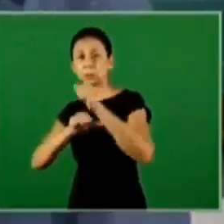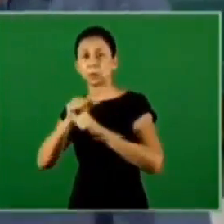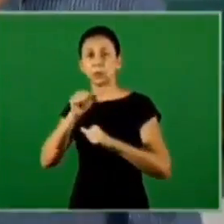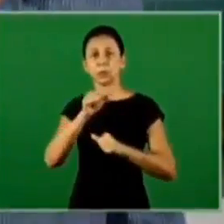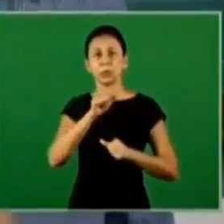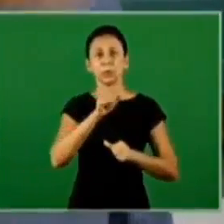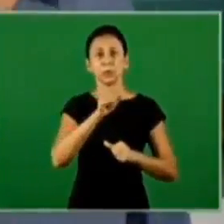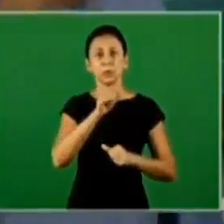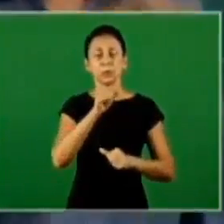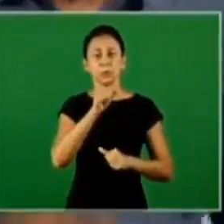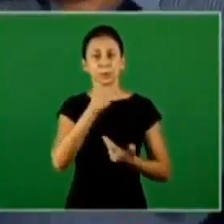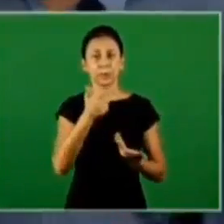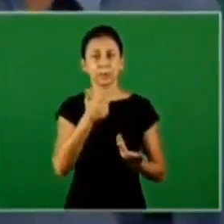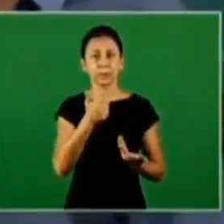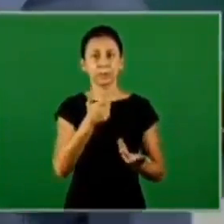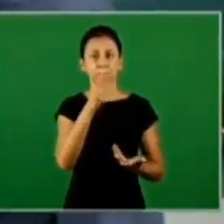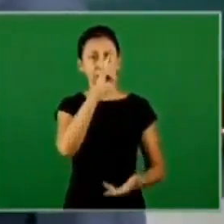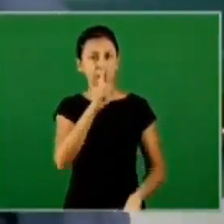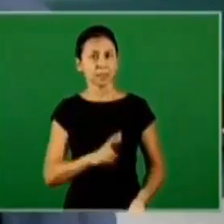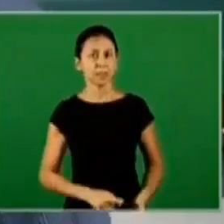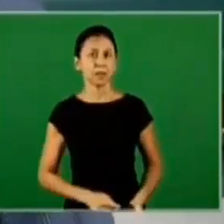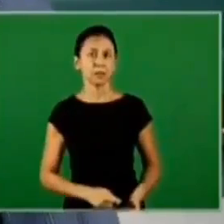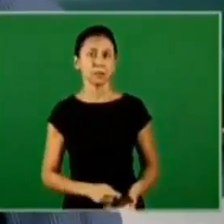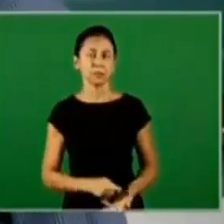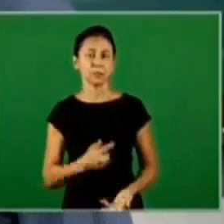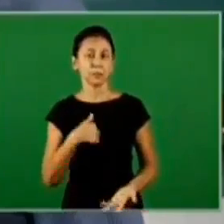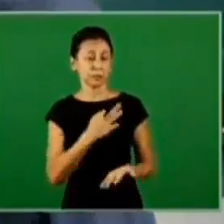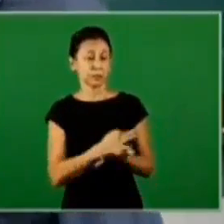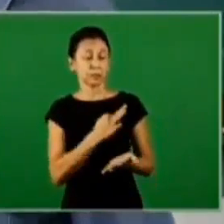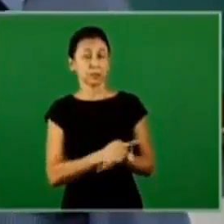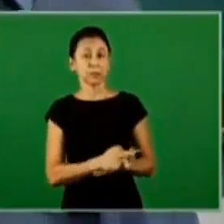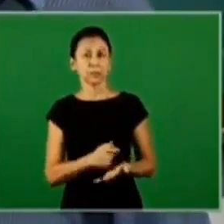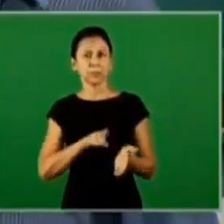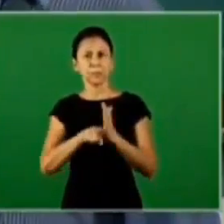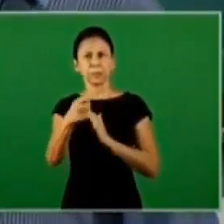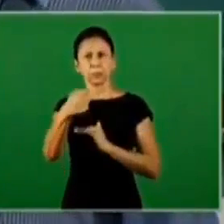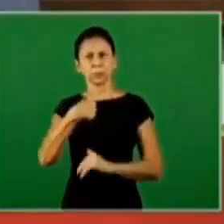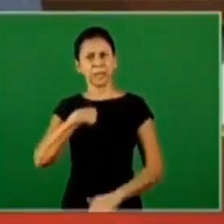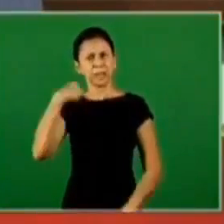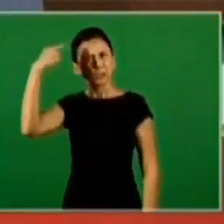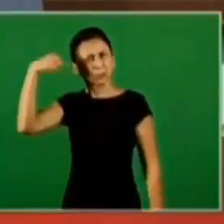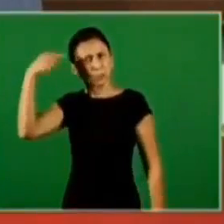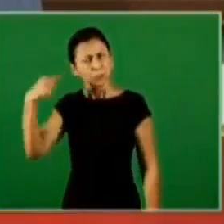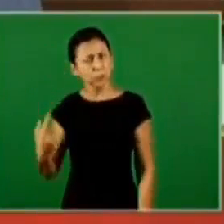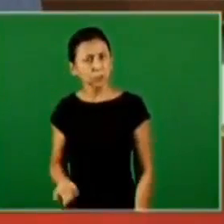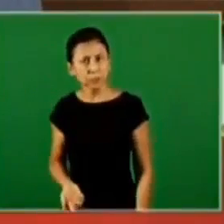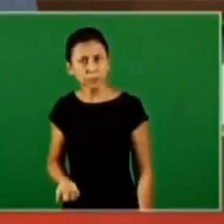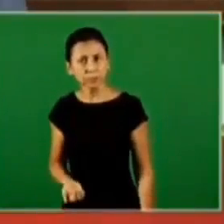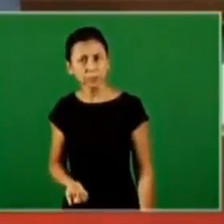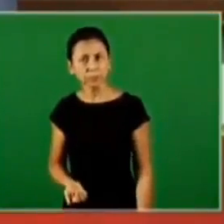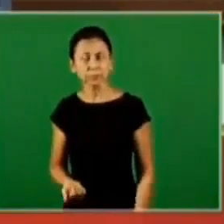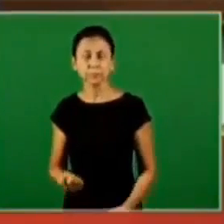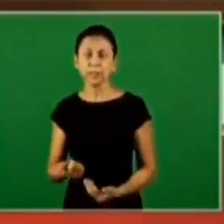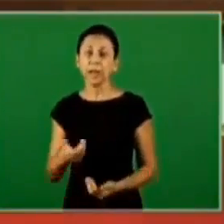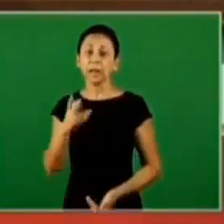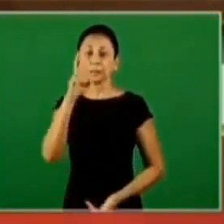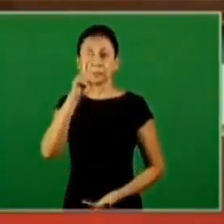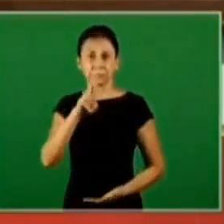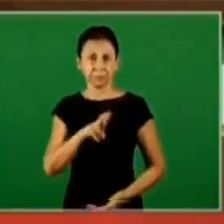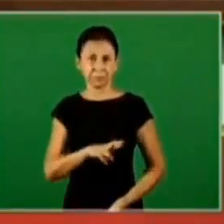now theology. It fell down here. So now I ask you, am I crazy? So then I take this,